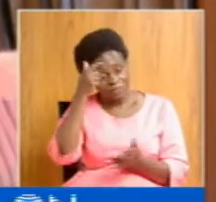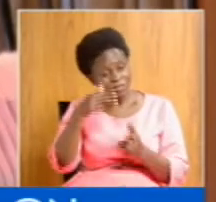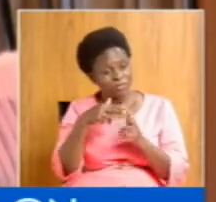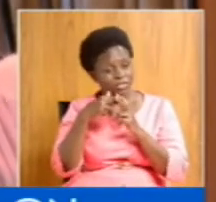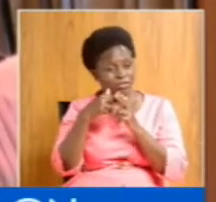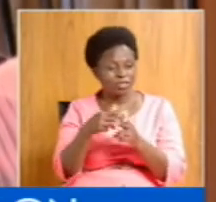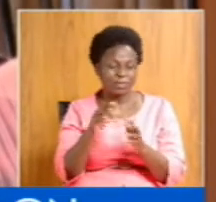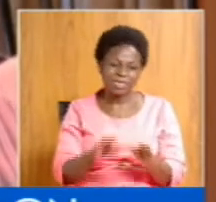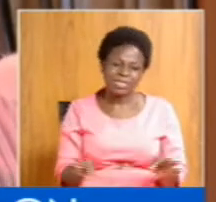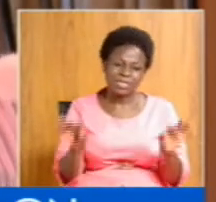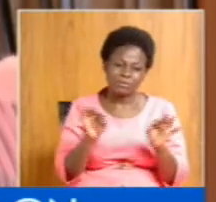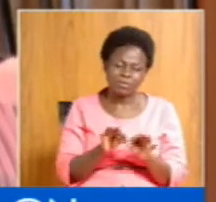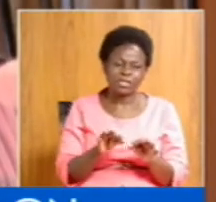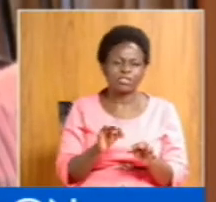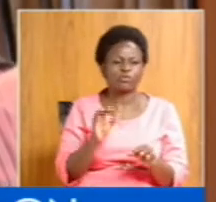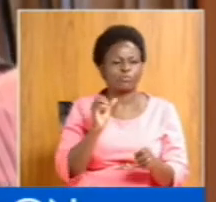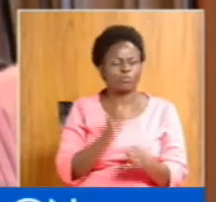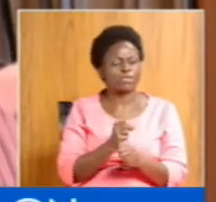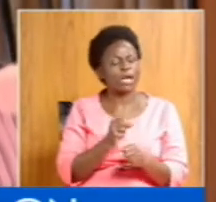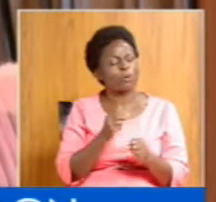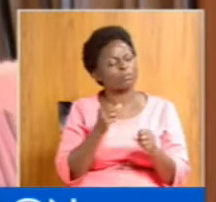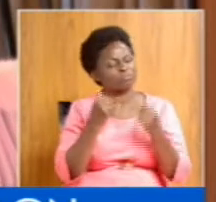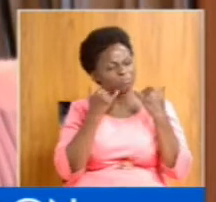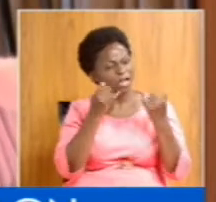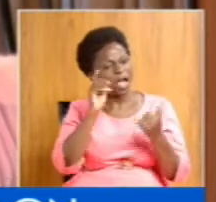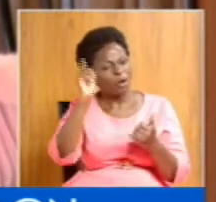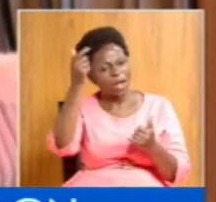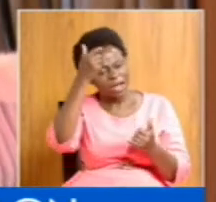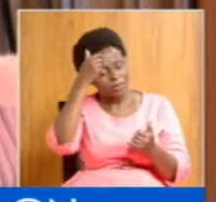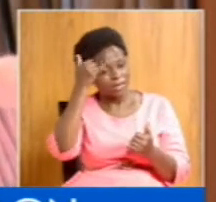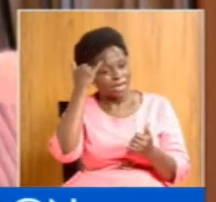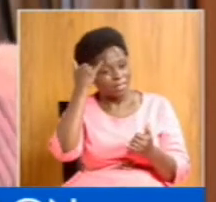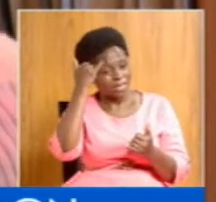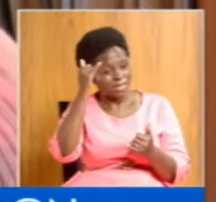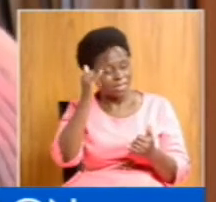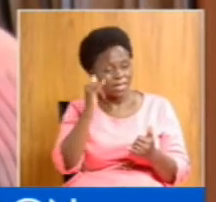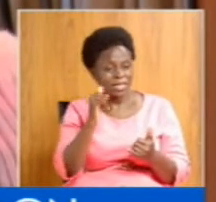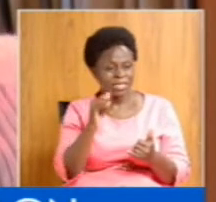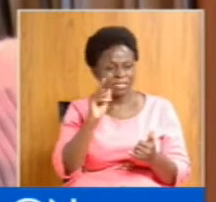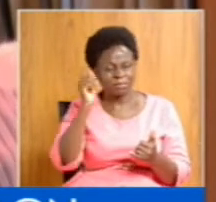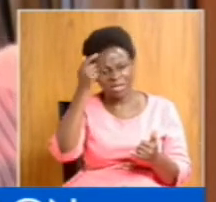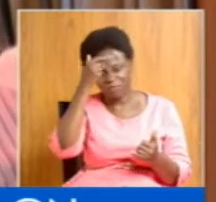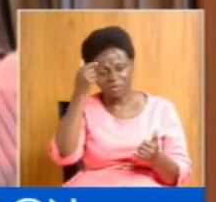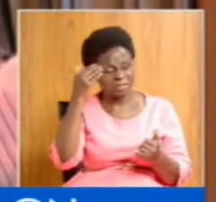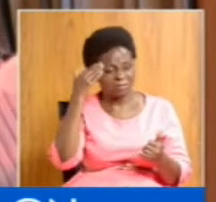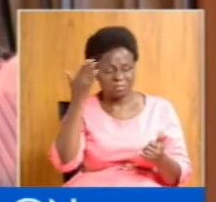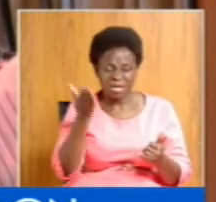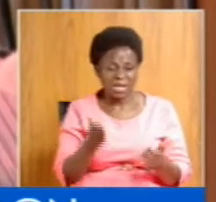but I think it's important to put our governments on notice and the idea that somehow government is not equipped to